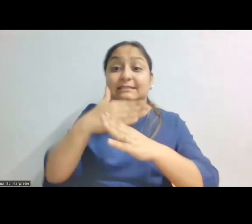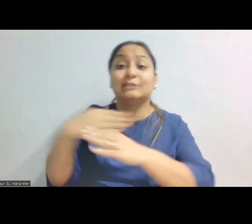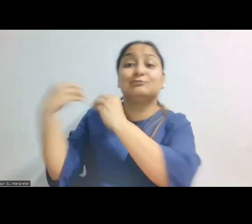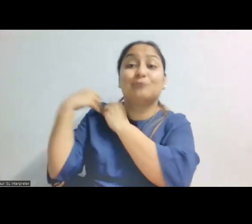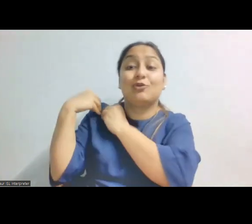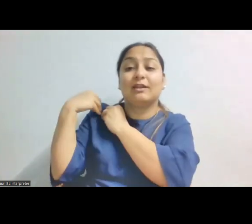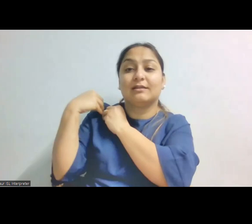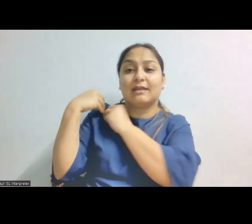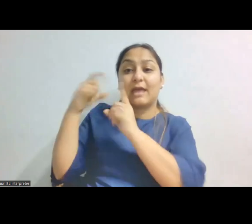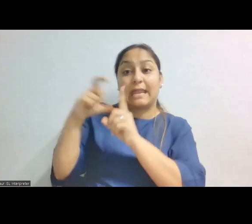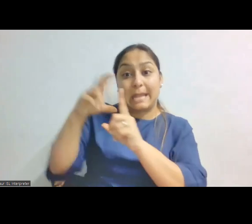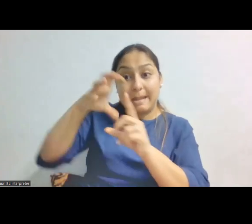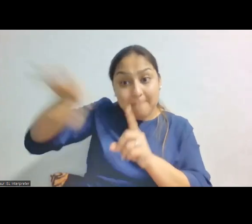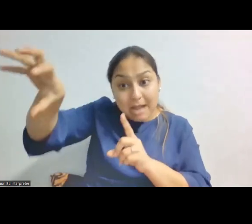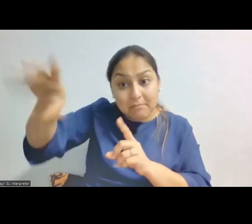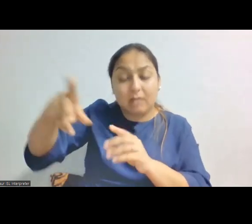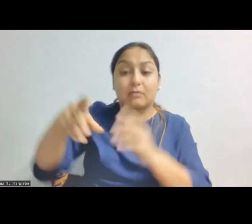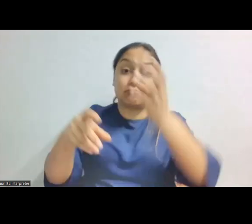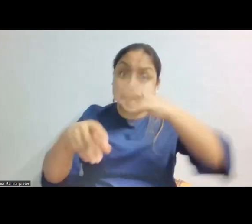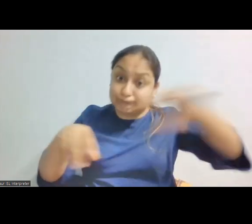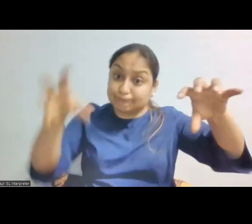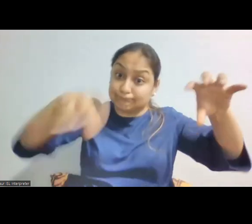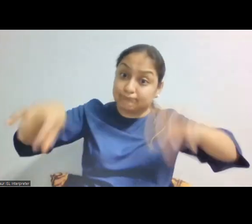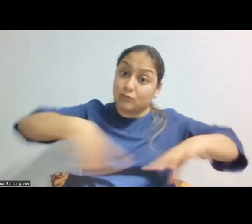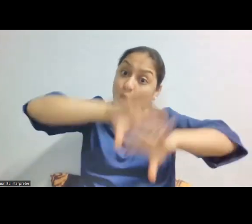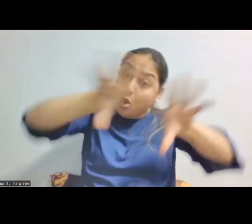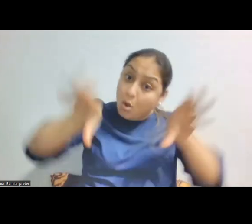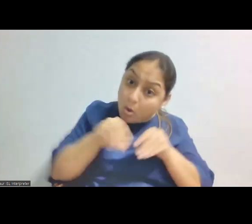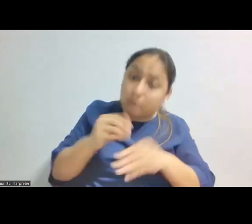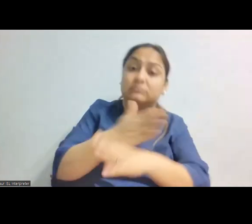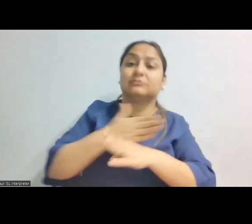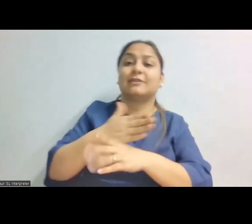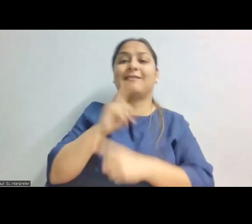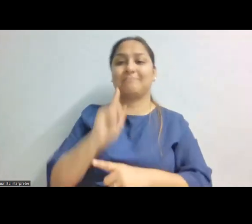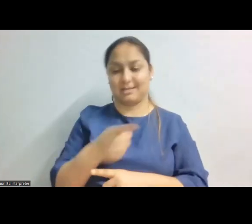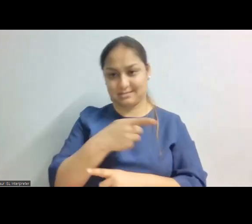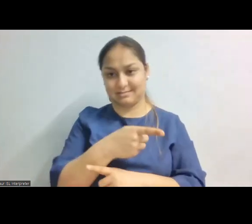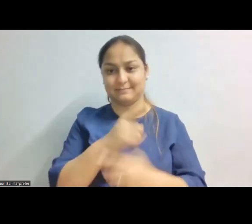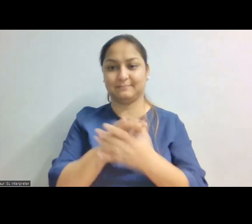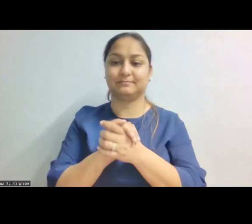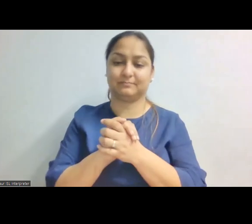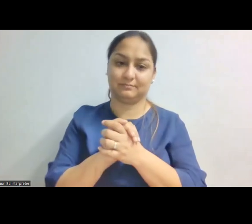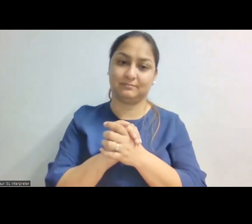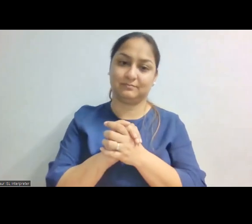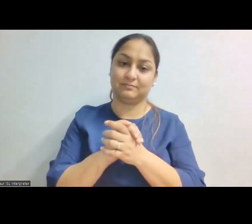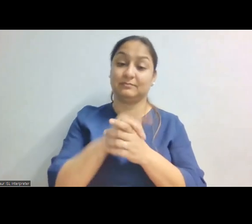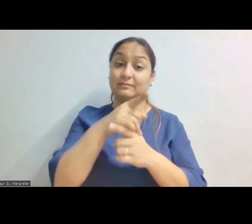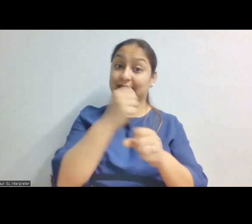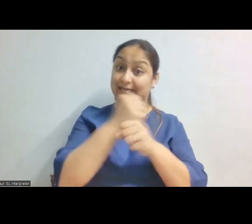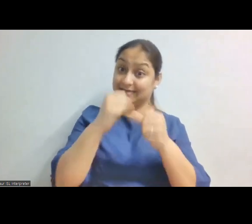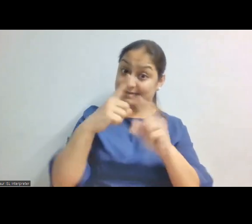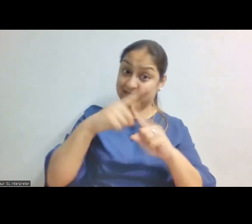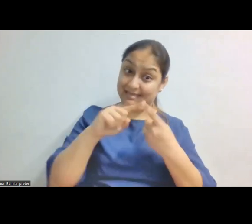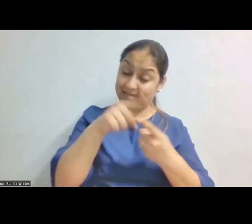every level. And therefore, this Gati is based on the Athena Swan project of the UK, where